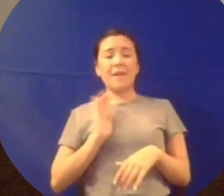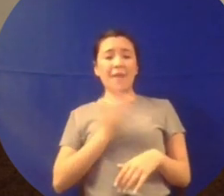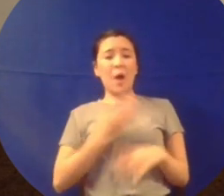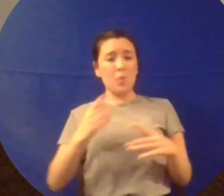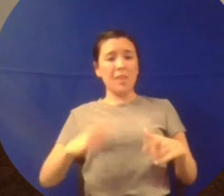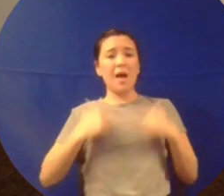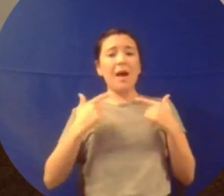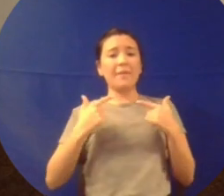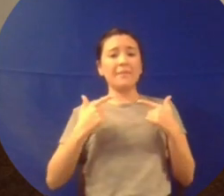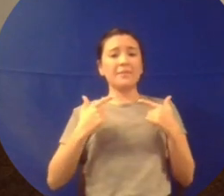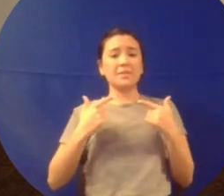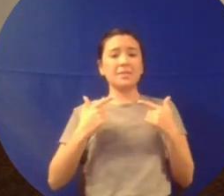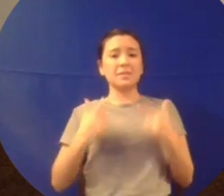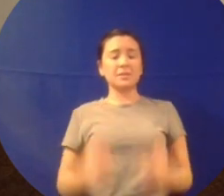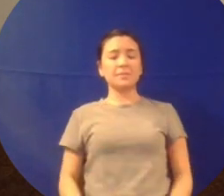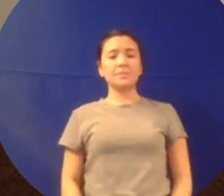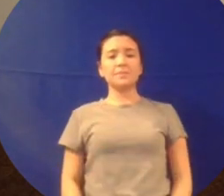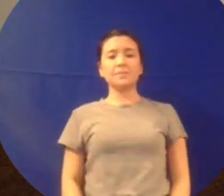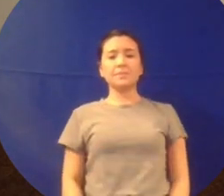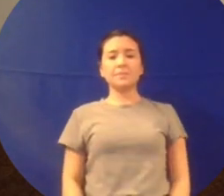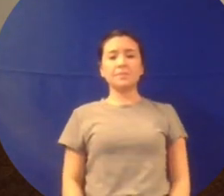of our lives.